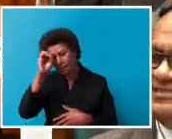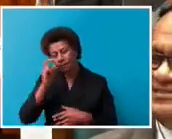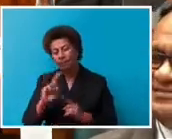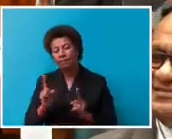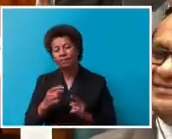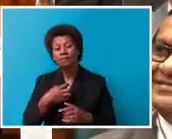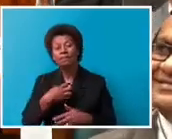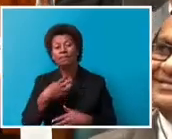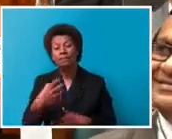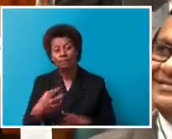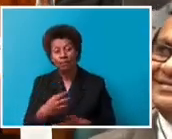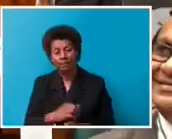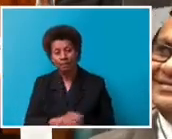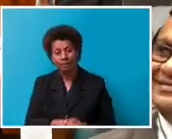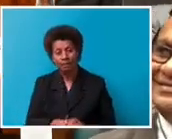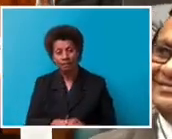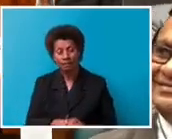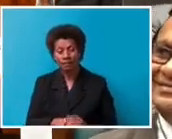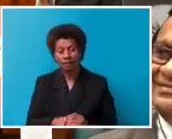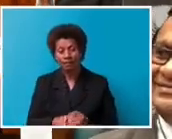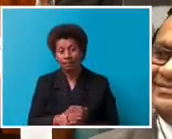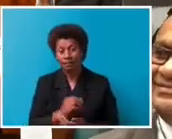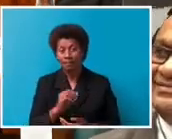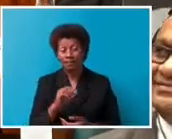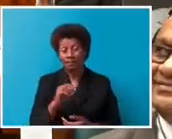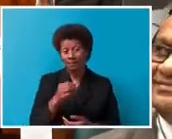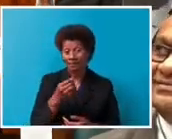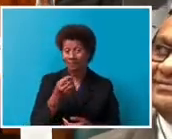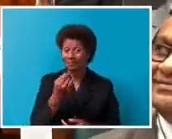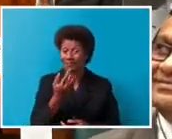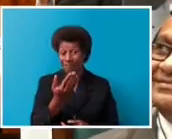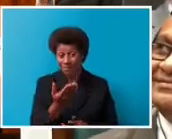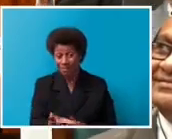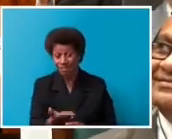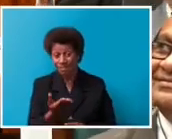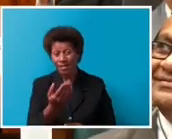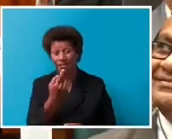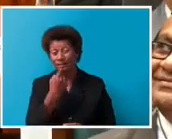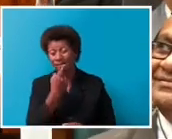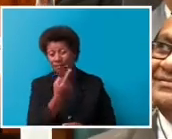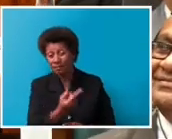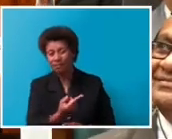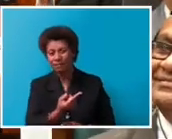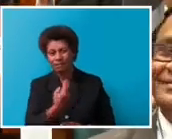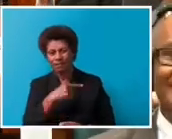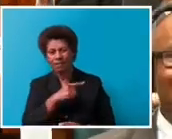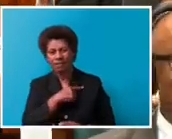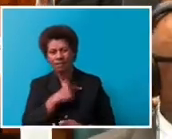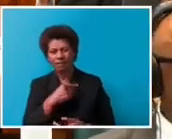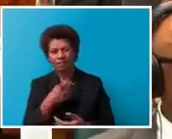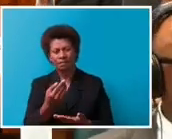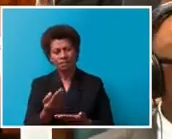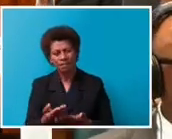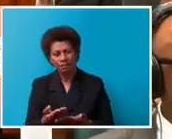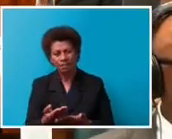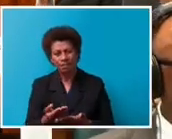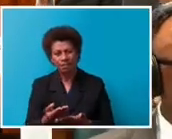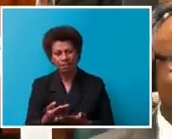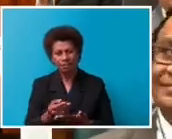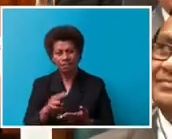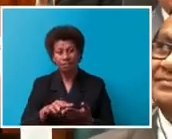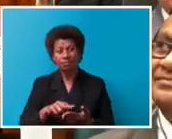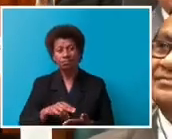Speaker. They said that we increased the VAT. As I said, you know, we did